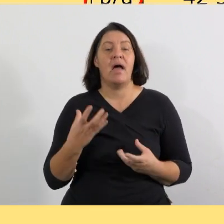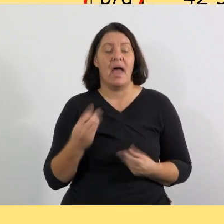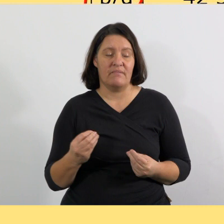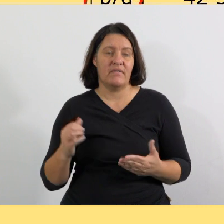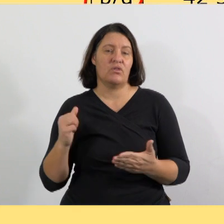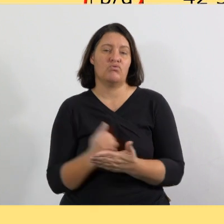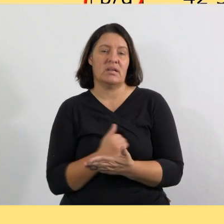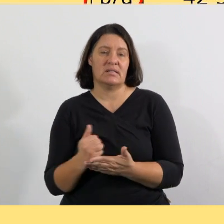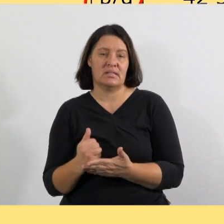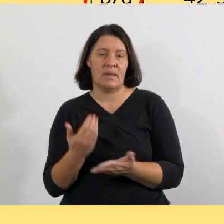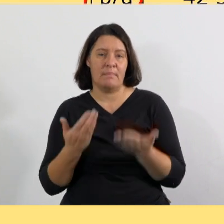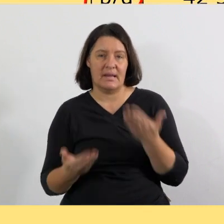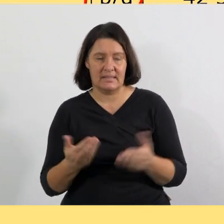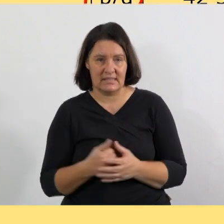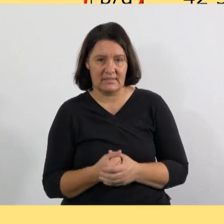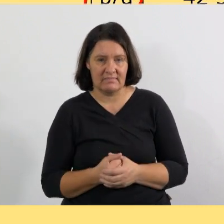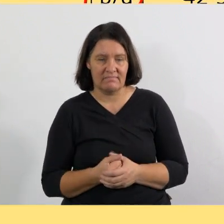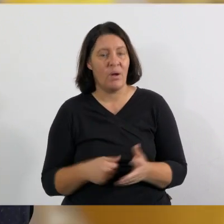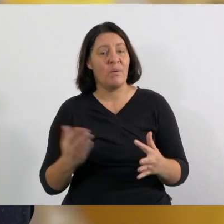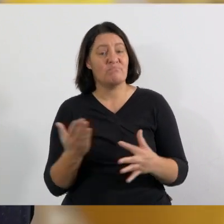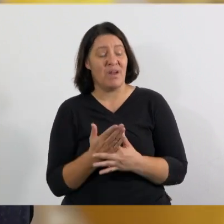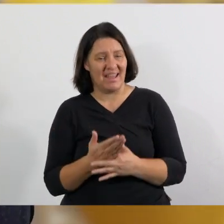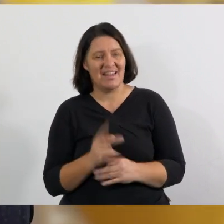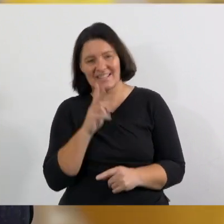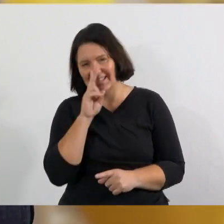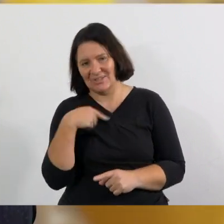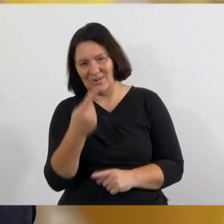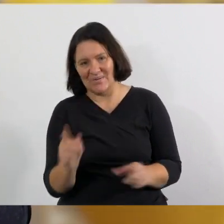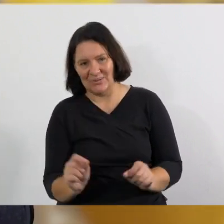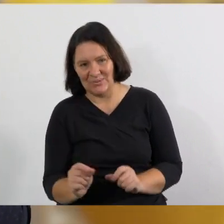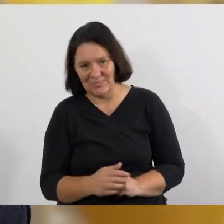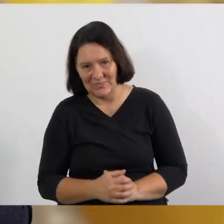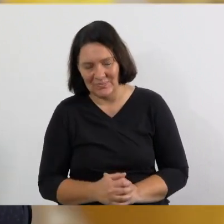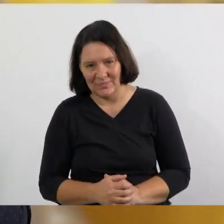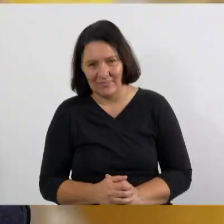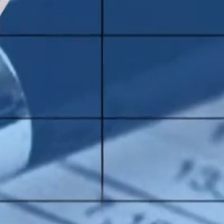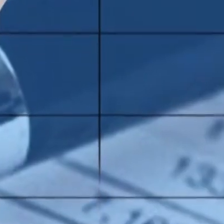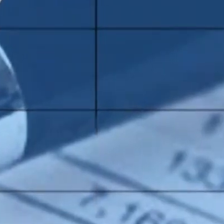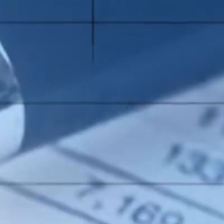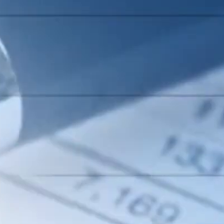has a credit balance. Let us go for an ad break, and I'll see you shortly.